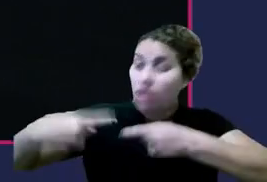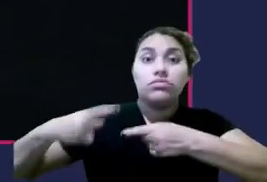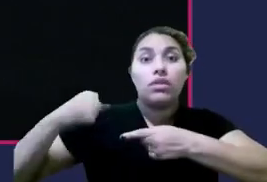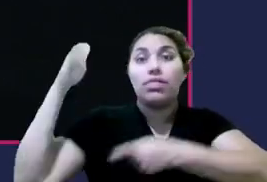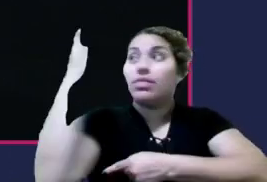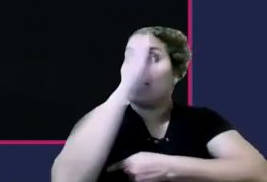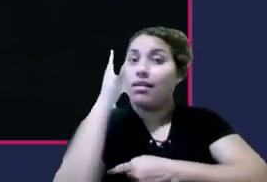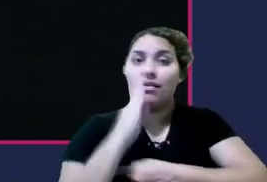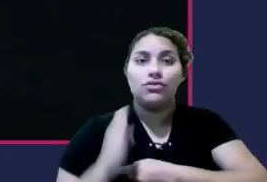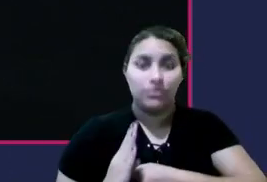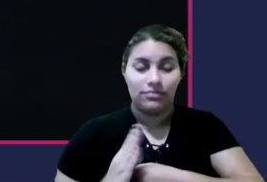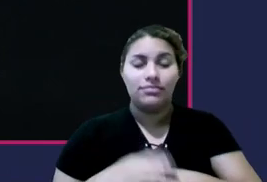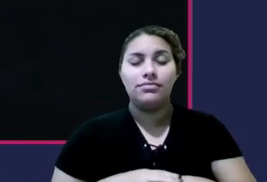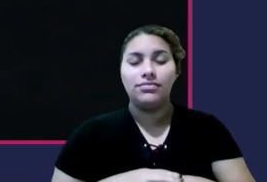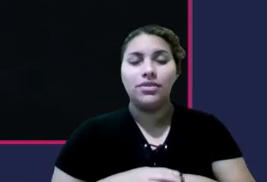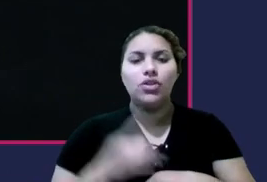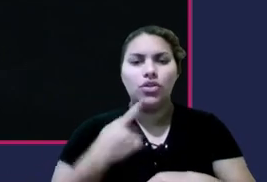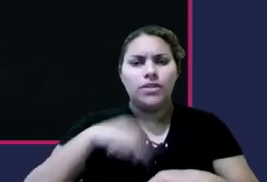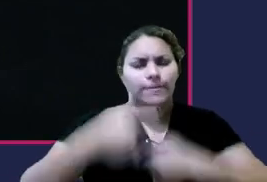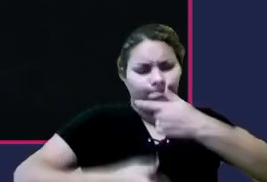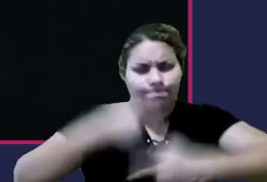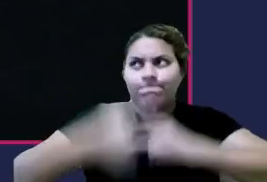the national policy.